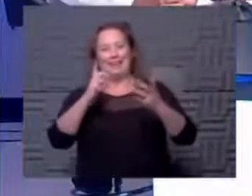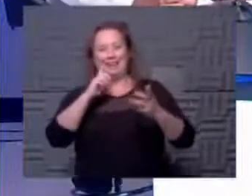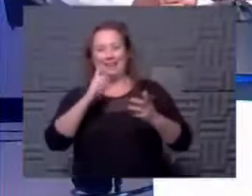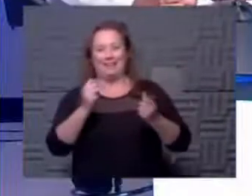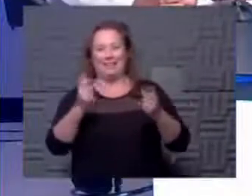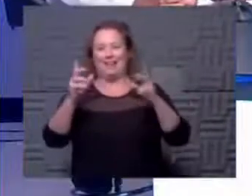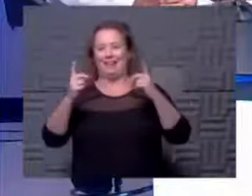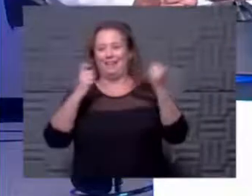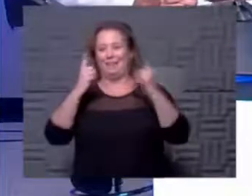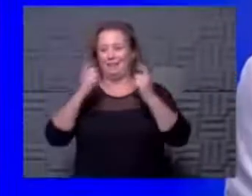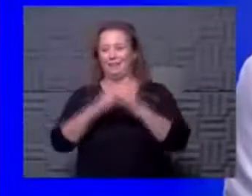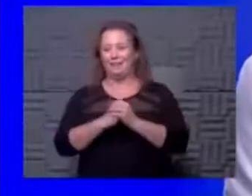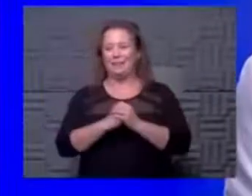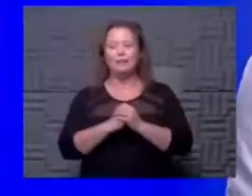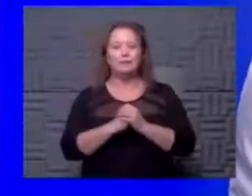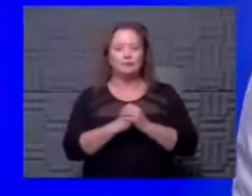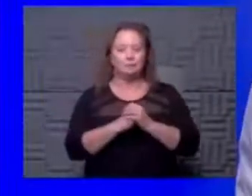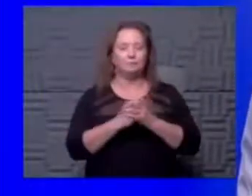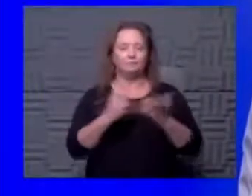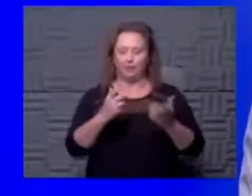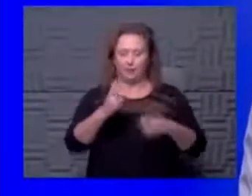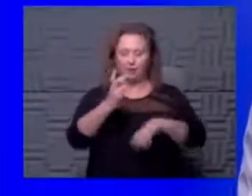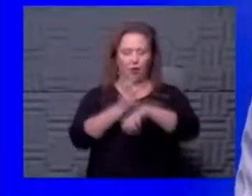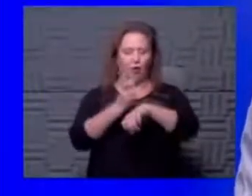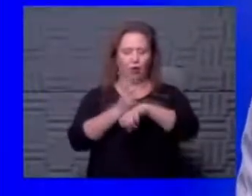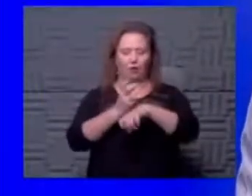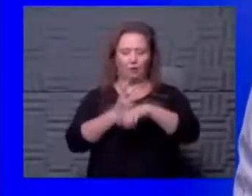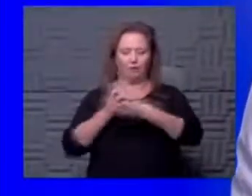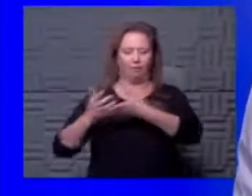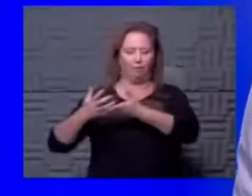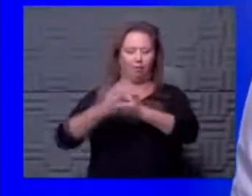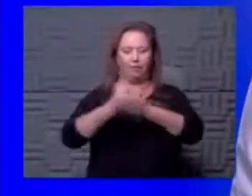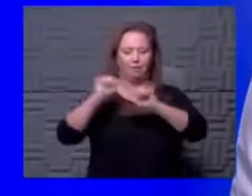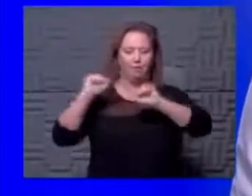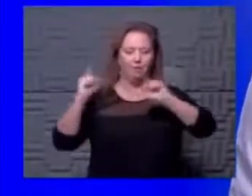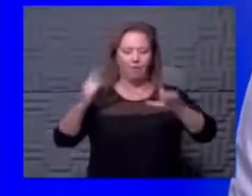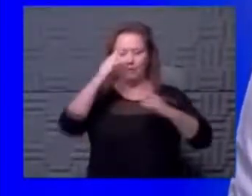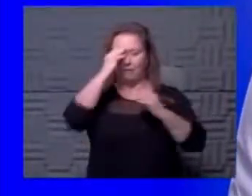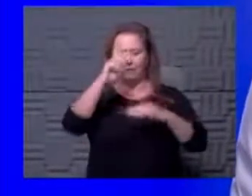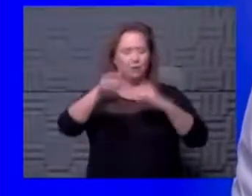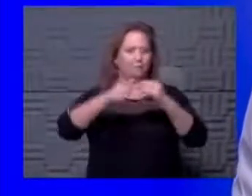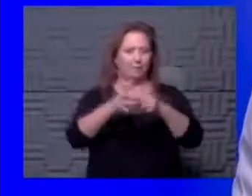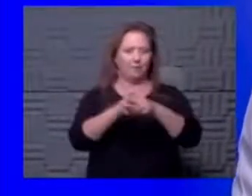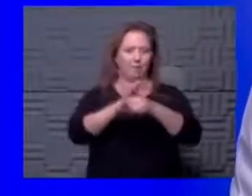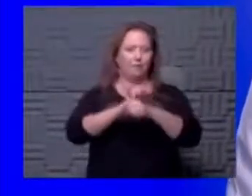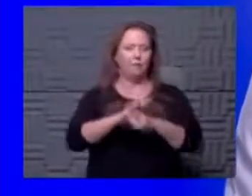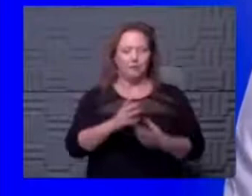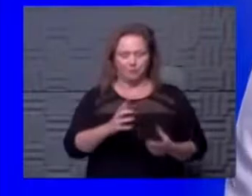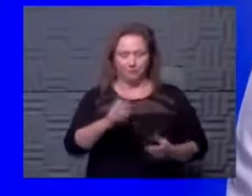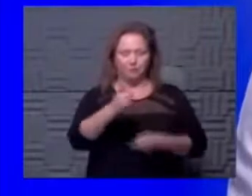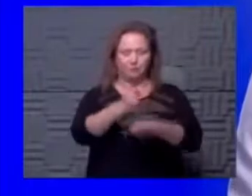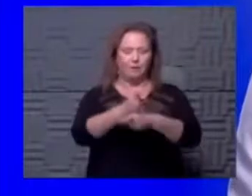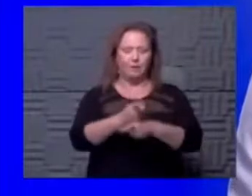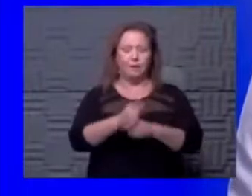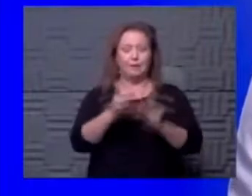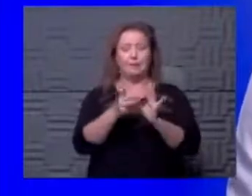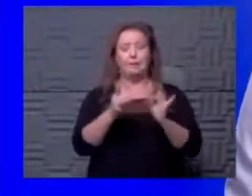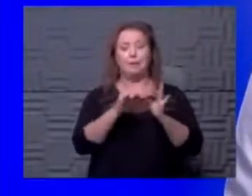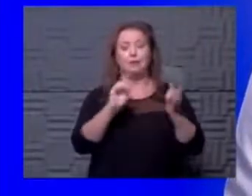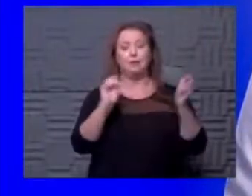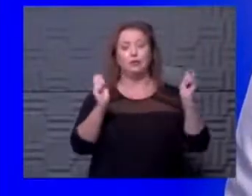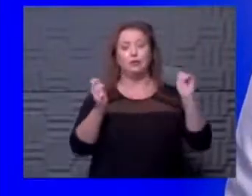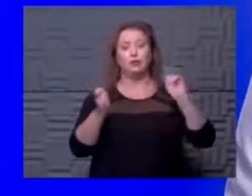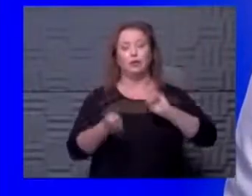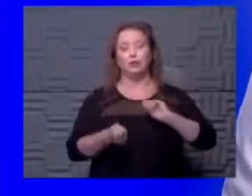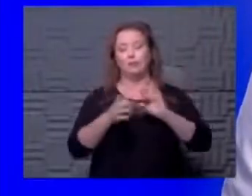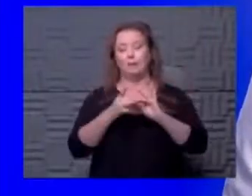So it is difficult to assimilate, number one, all of the information about the virus. Because the message changes, and